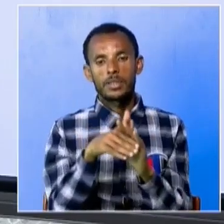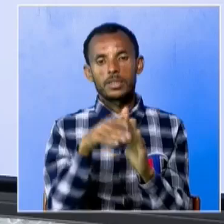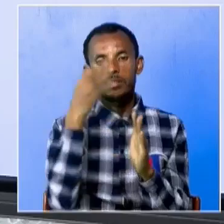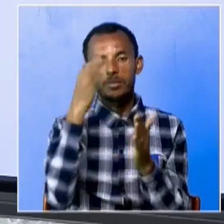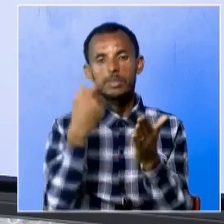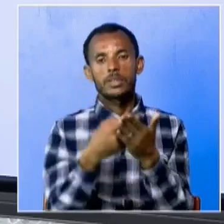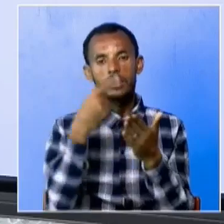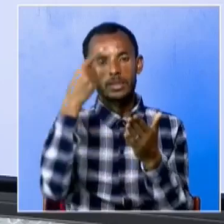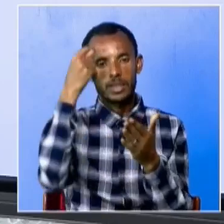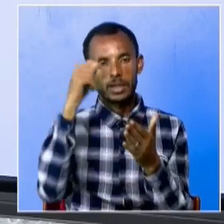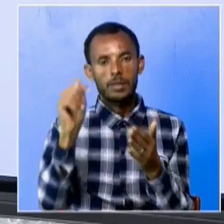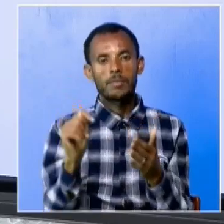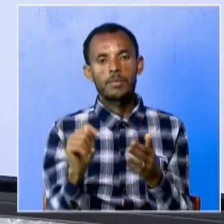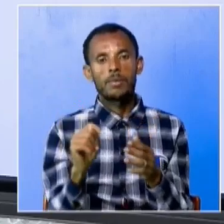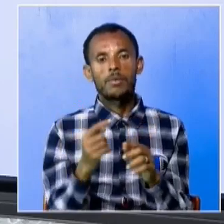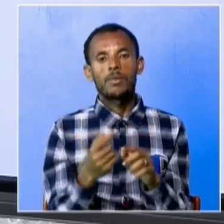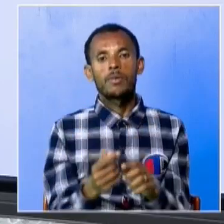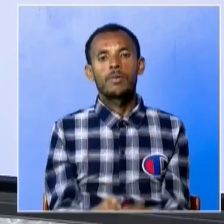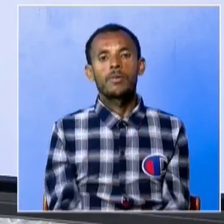theorem. For example,